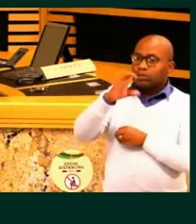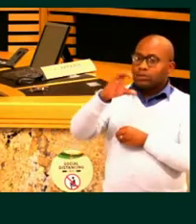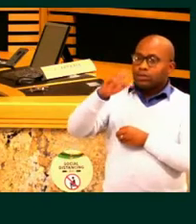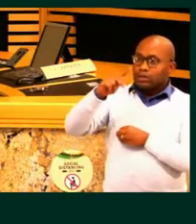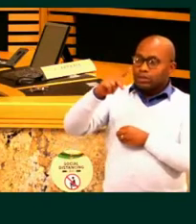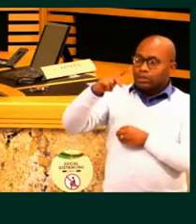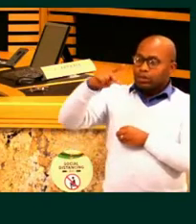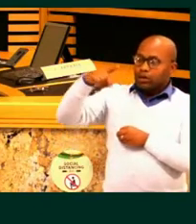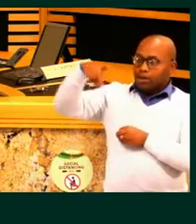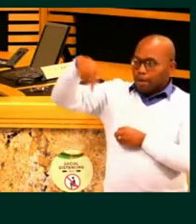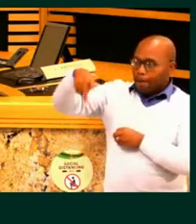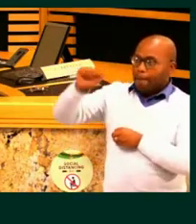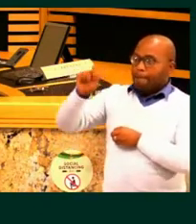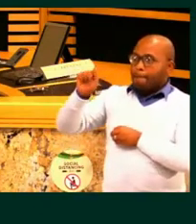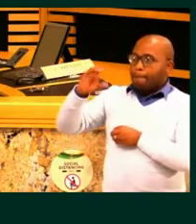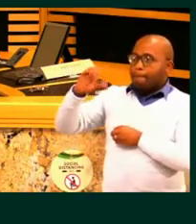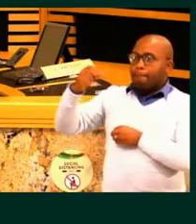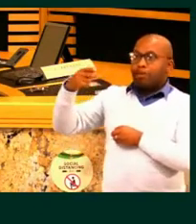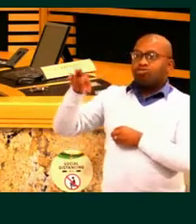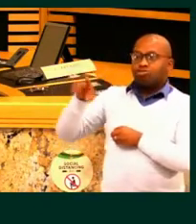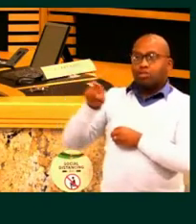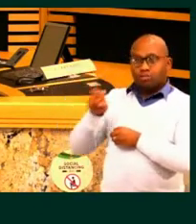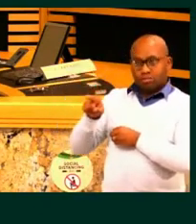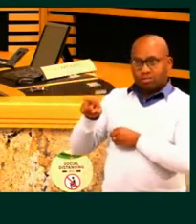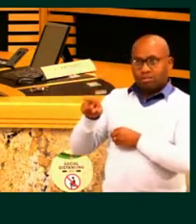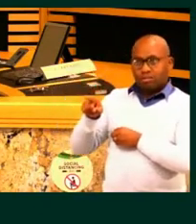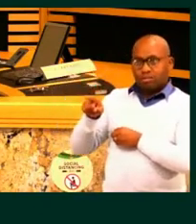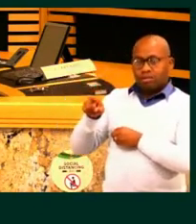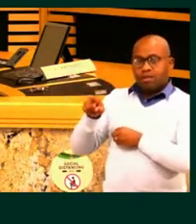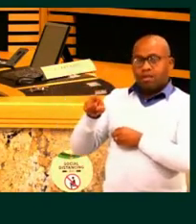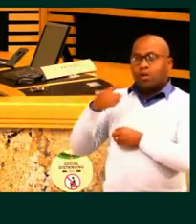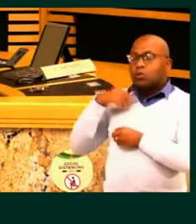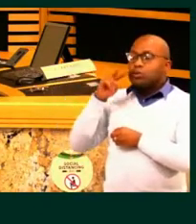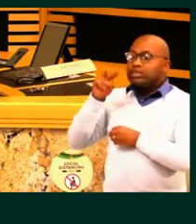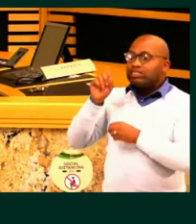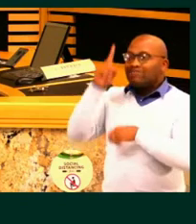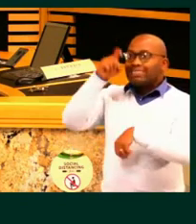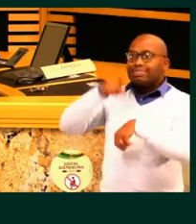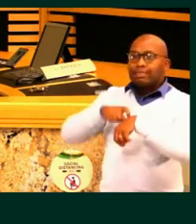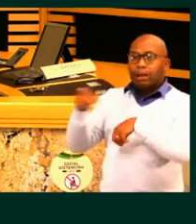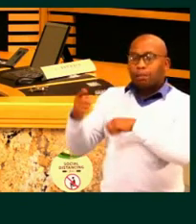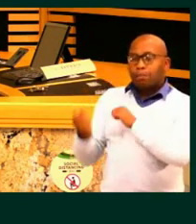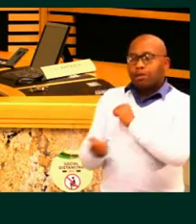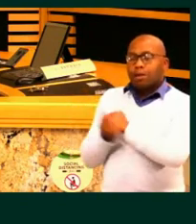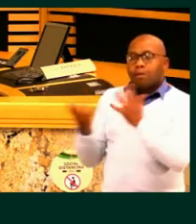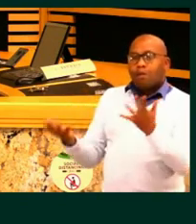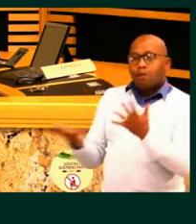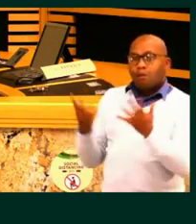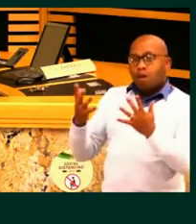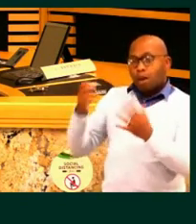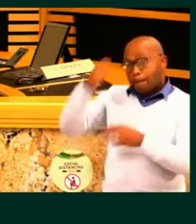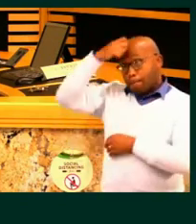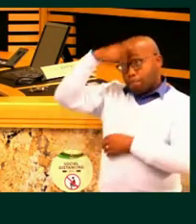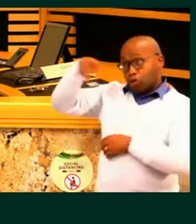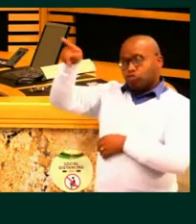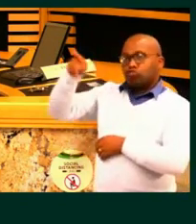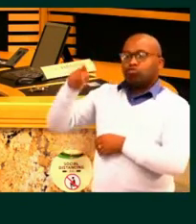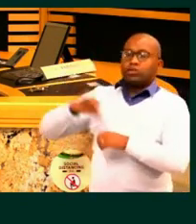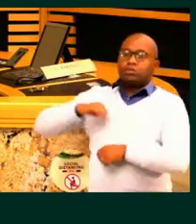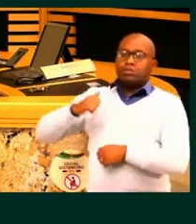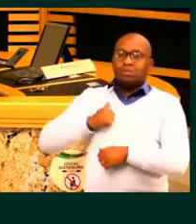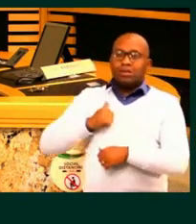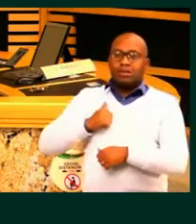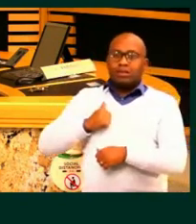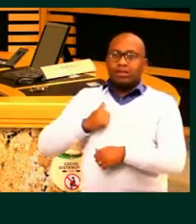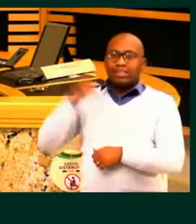is used in the city of Chan in May 2022 this machine was used to